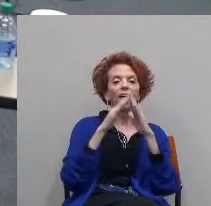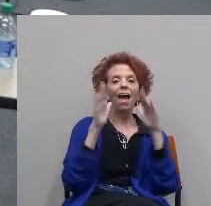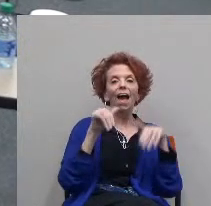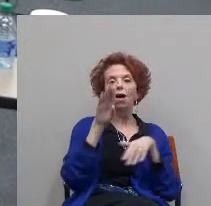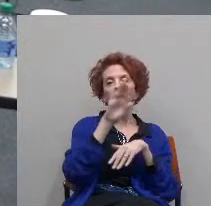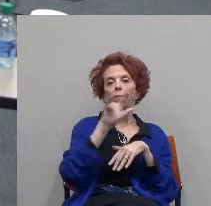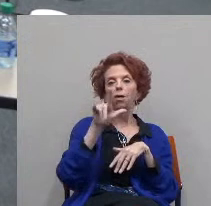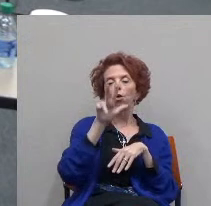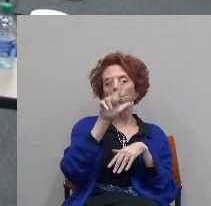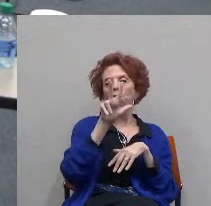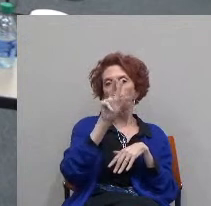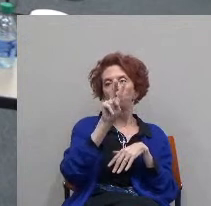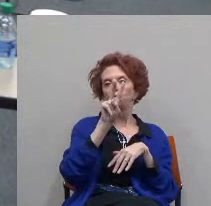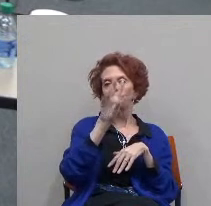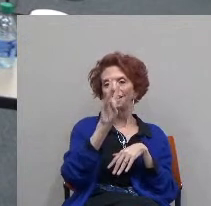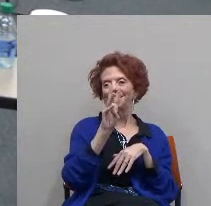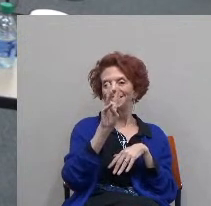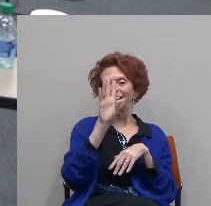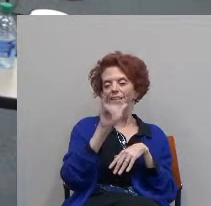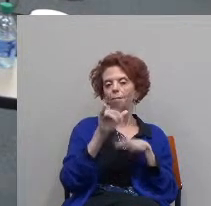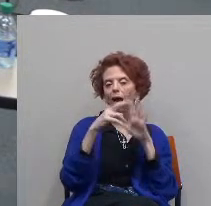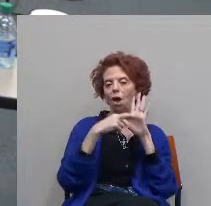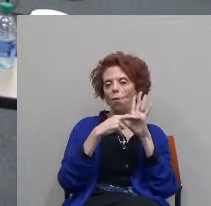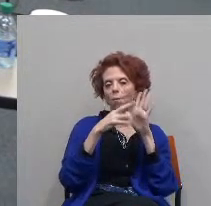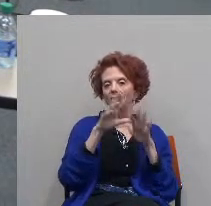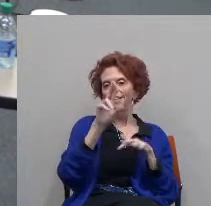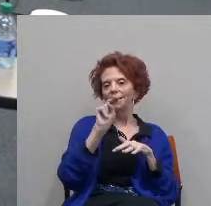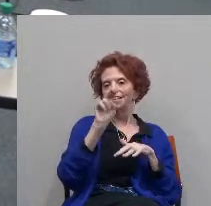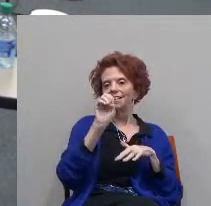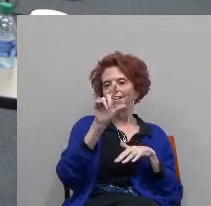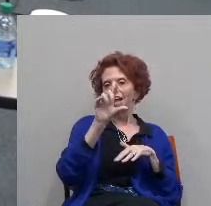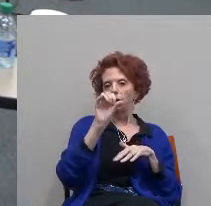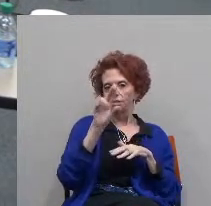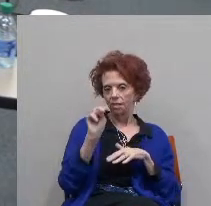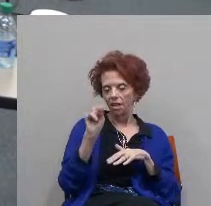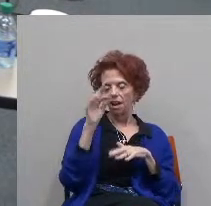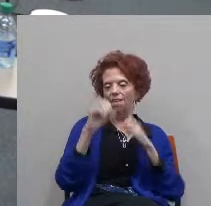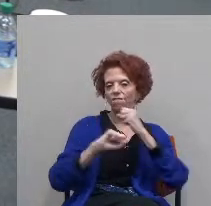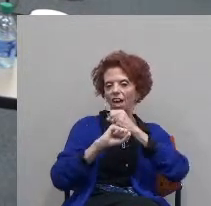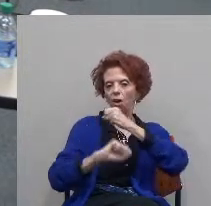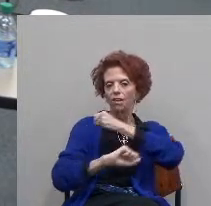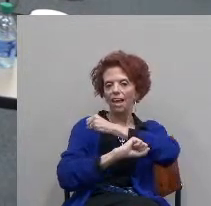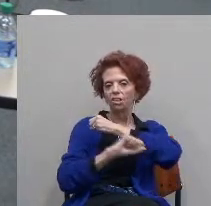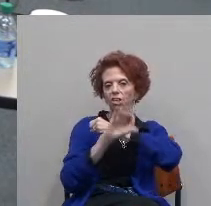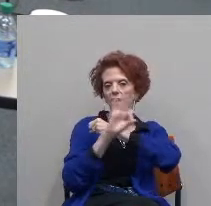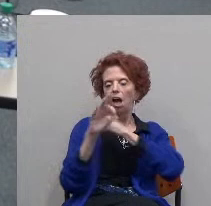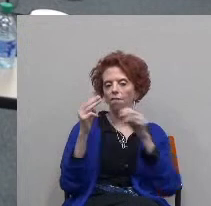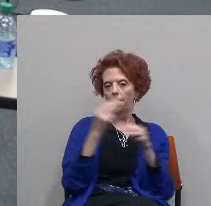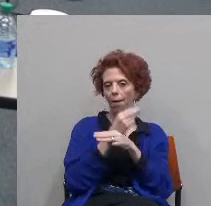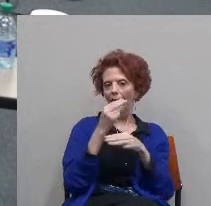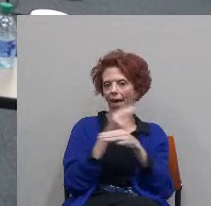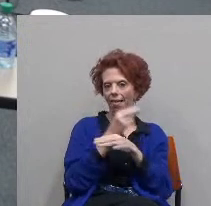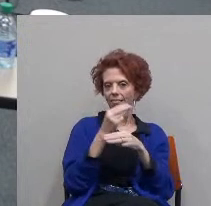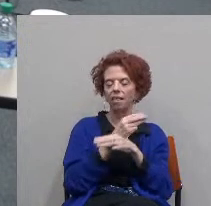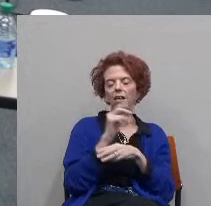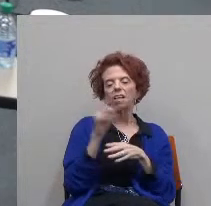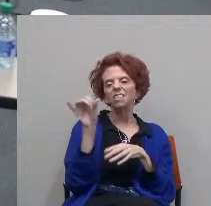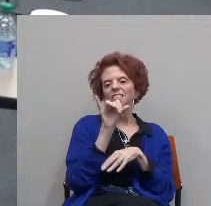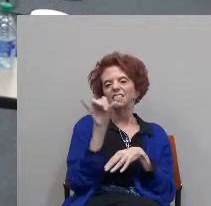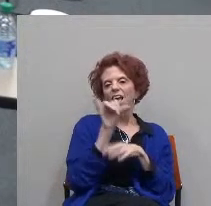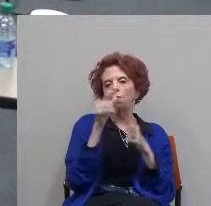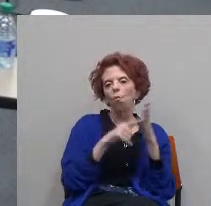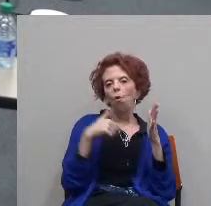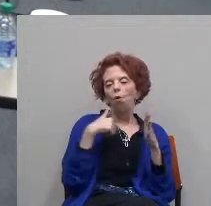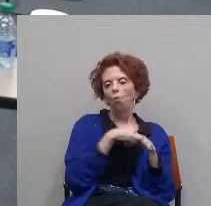House Bill 326 by Representative Nelson. So this is the foundations of math, the first part. So similar to what we